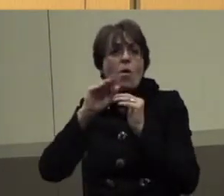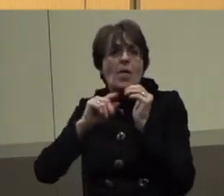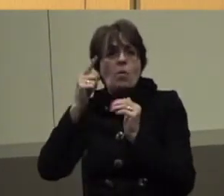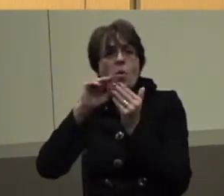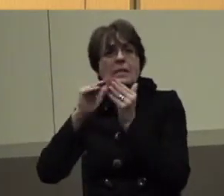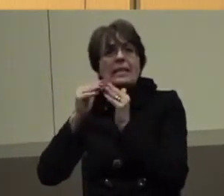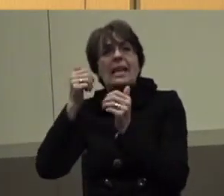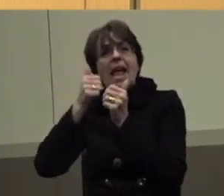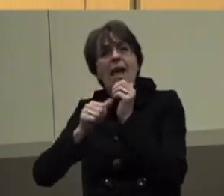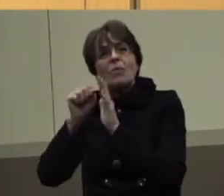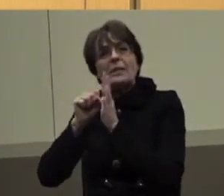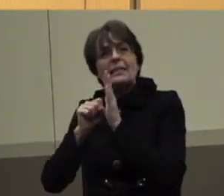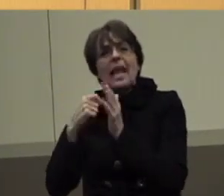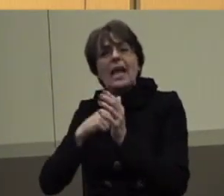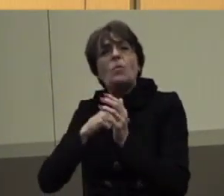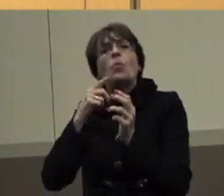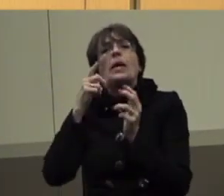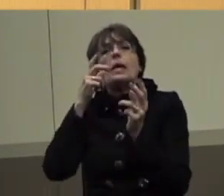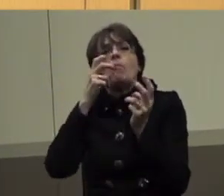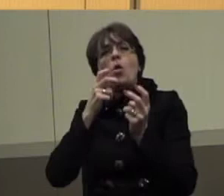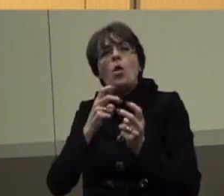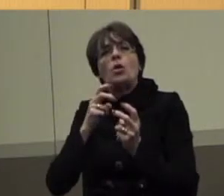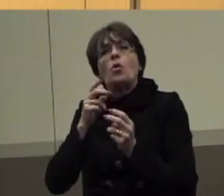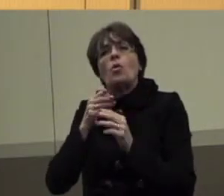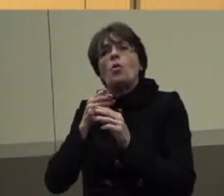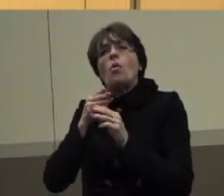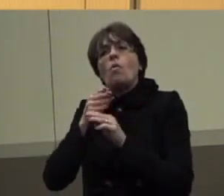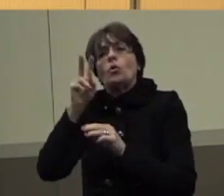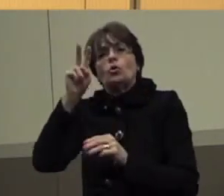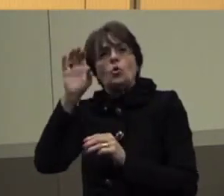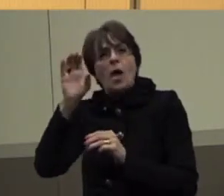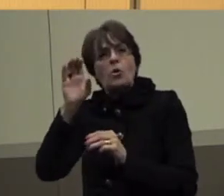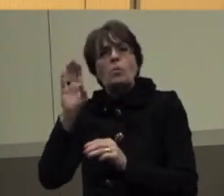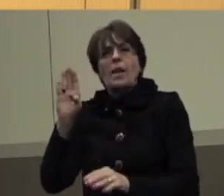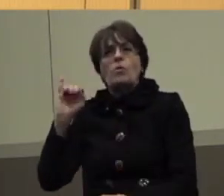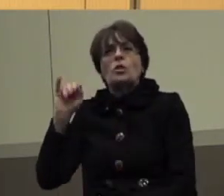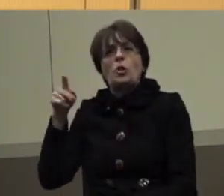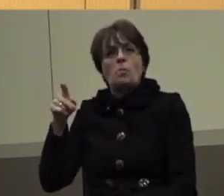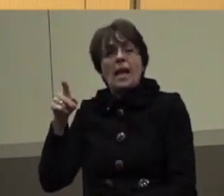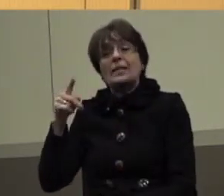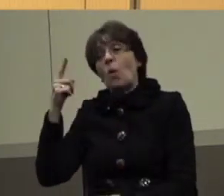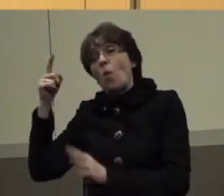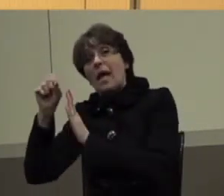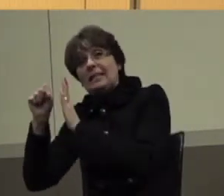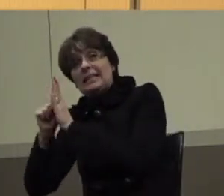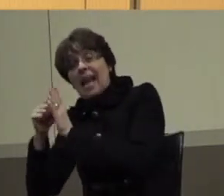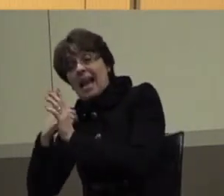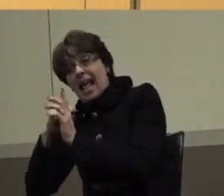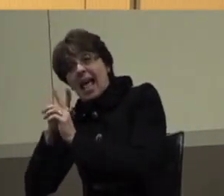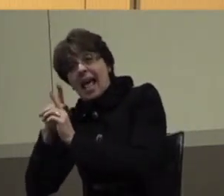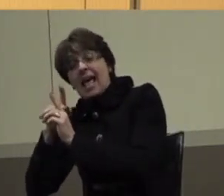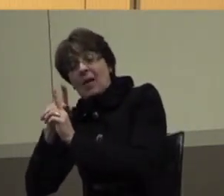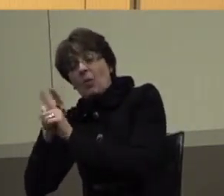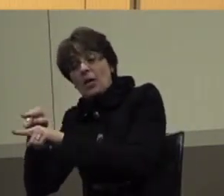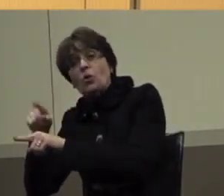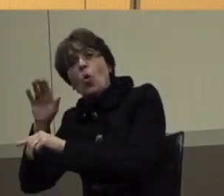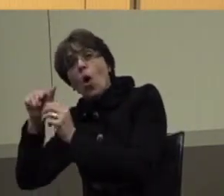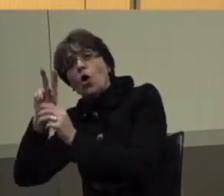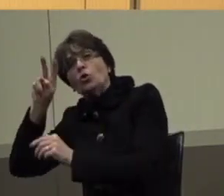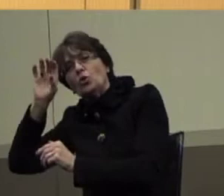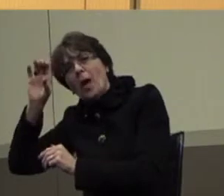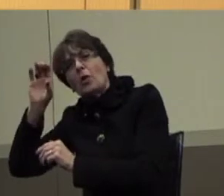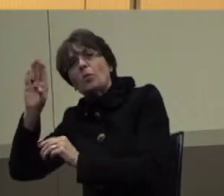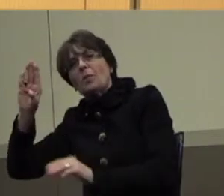we pulled 200 behavior intervention plans. One of the states that I went to, all 200 behavior